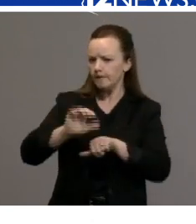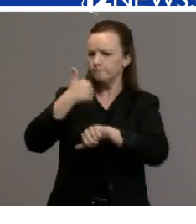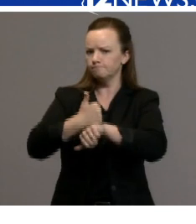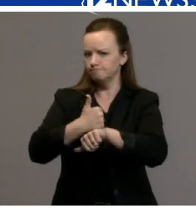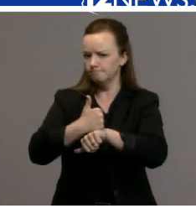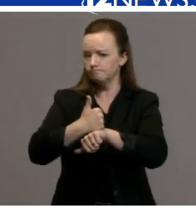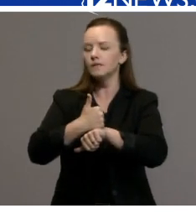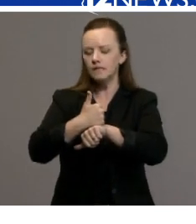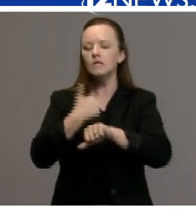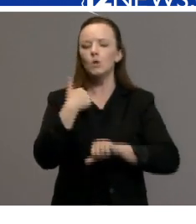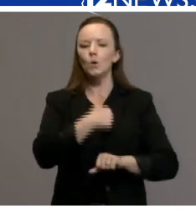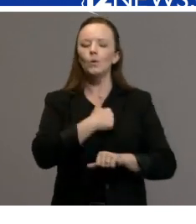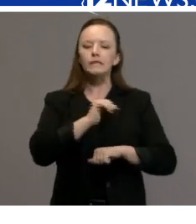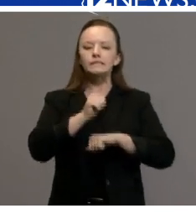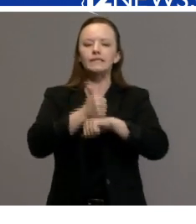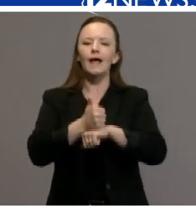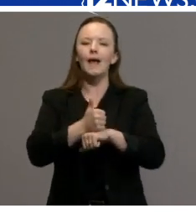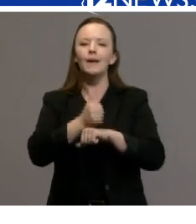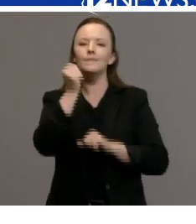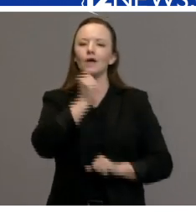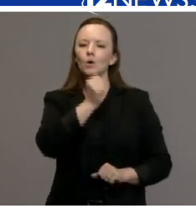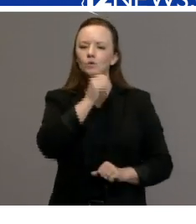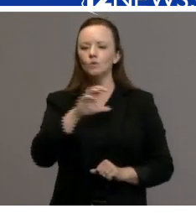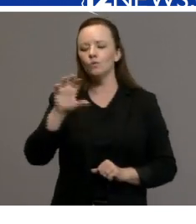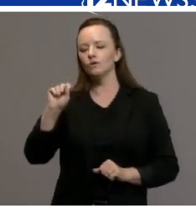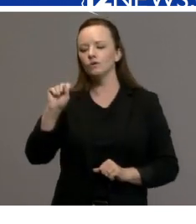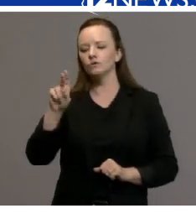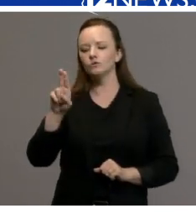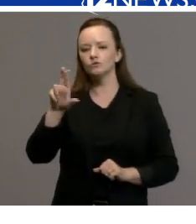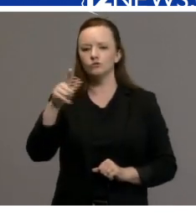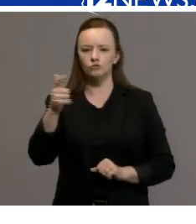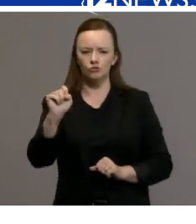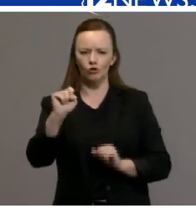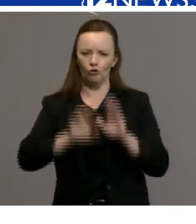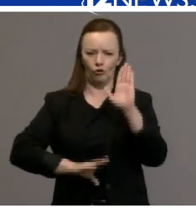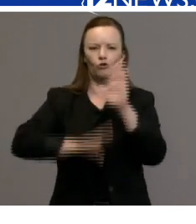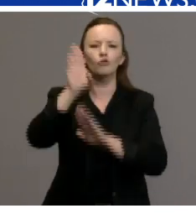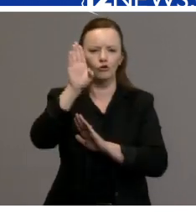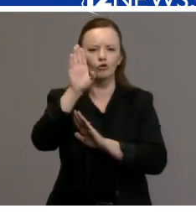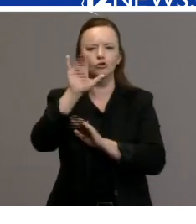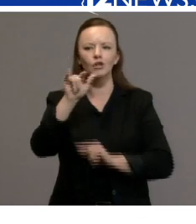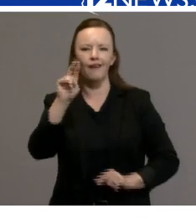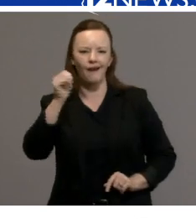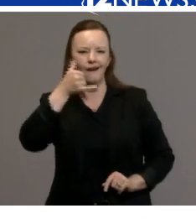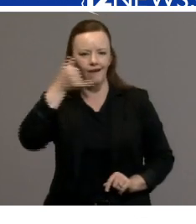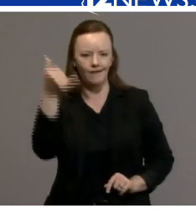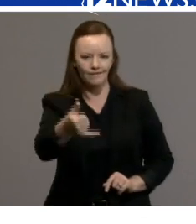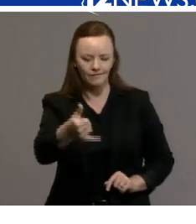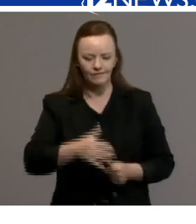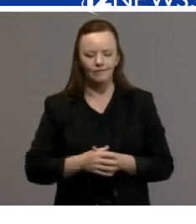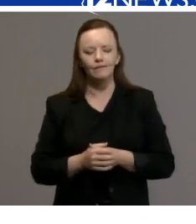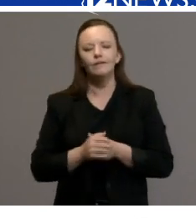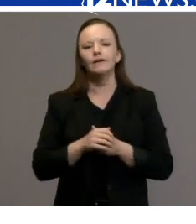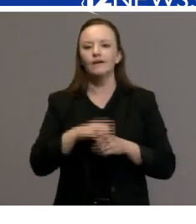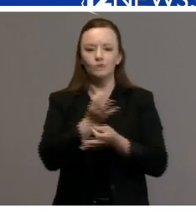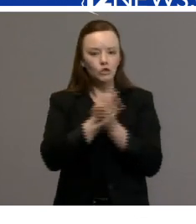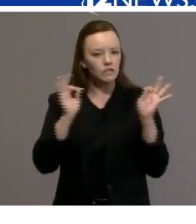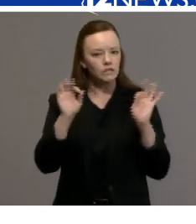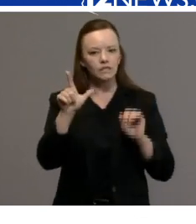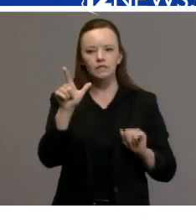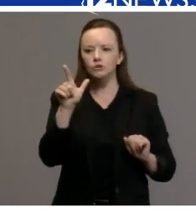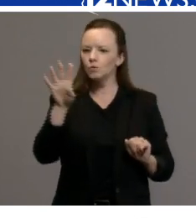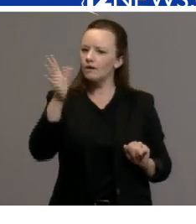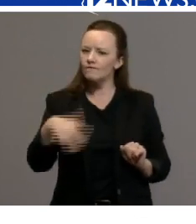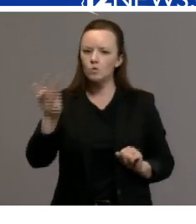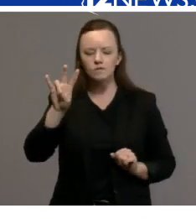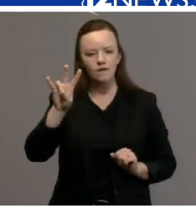Arizona Surge Line, and we're one of the only states to have this free 24/7 centralized call-in line for hospitals